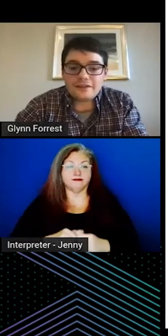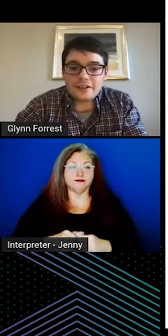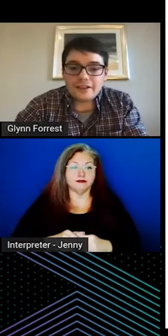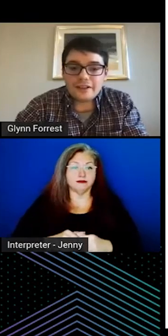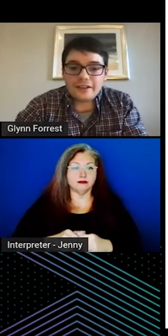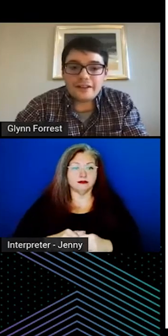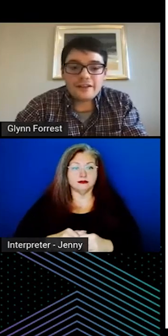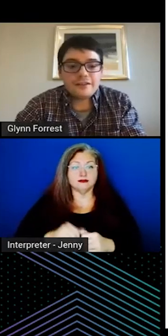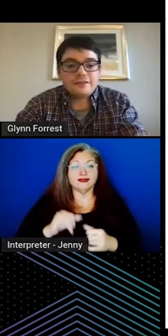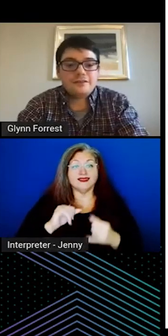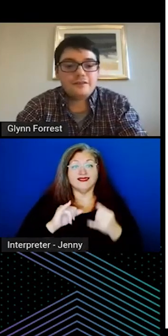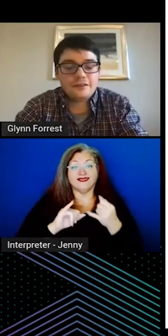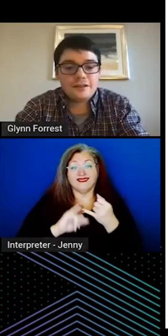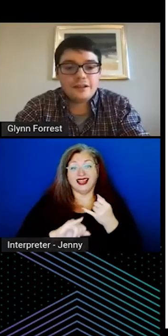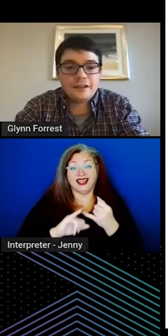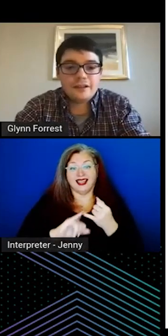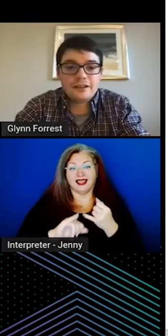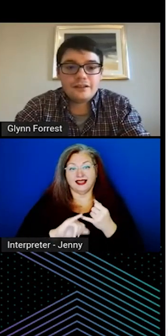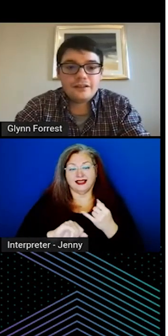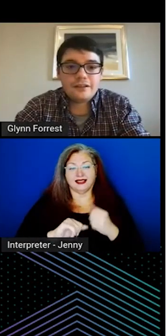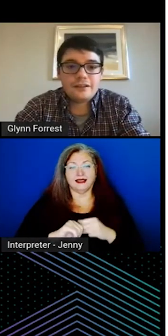And finally,